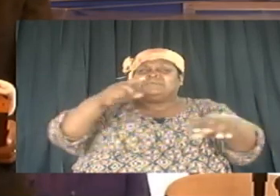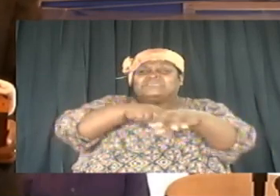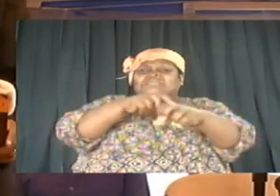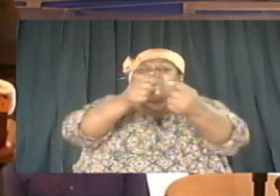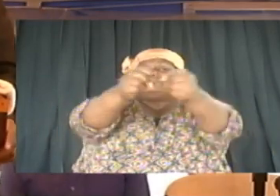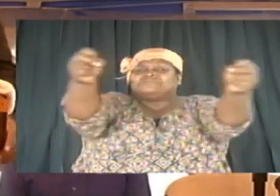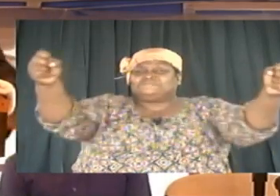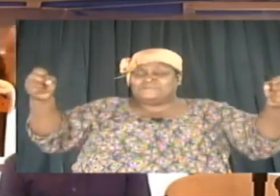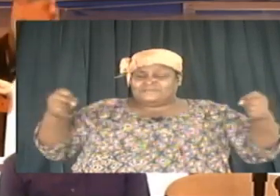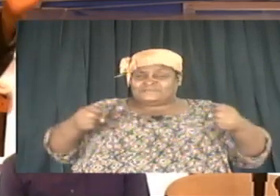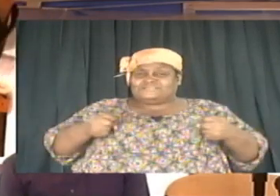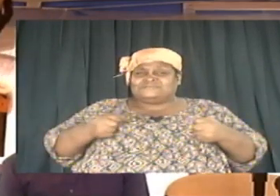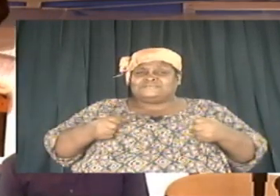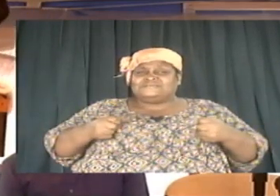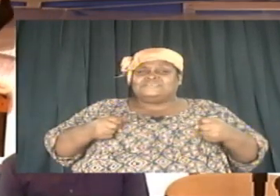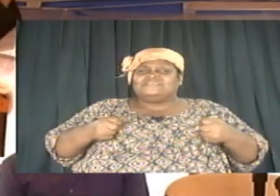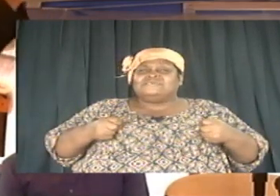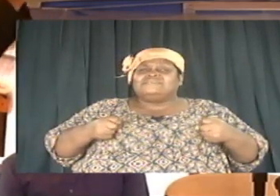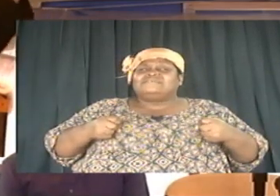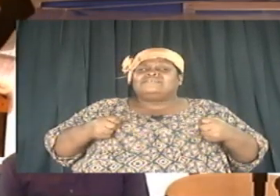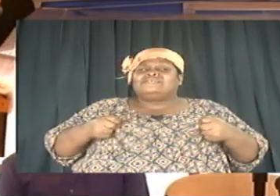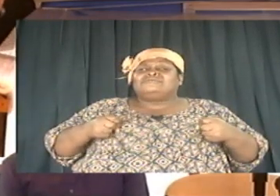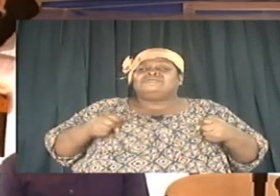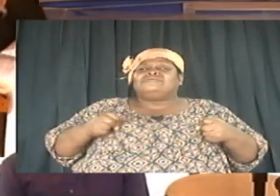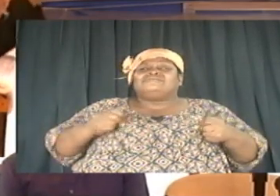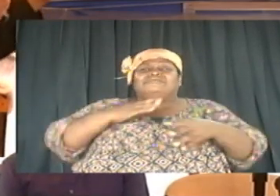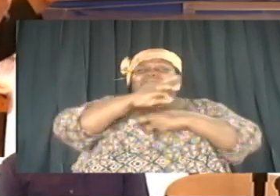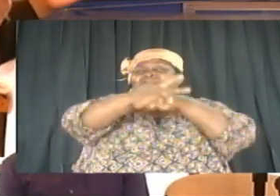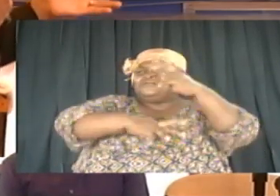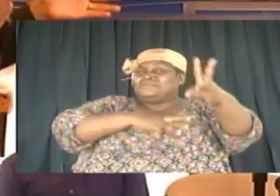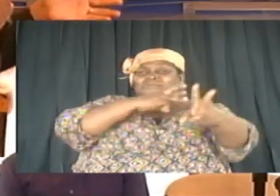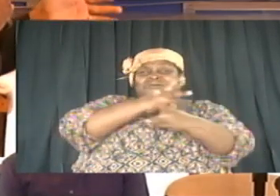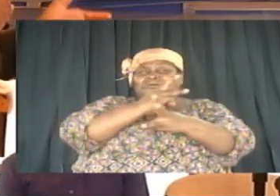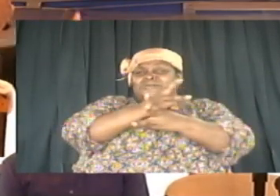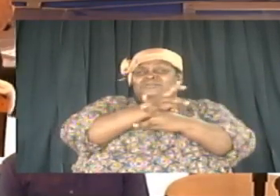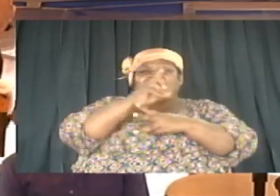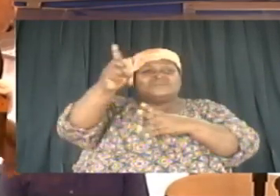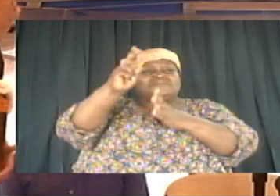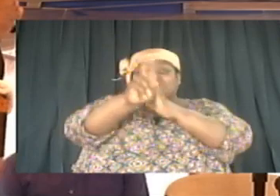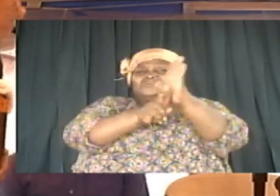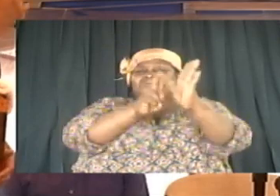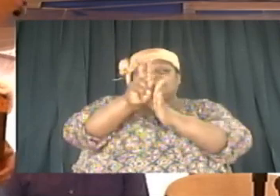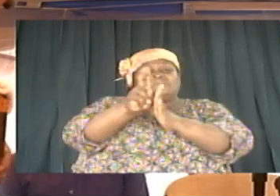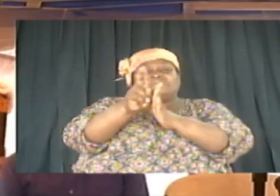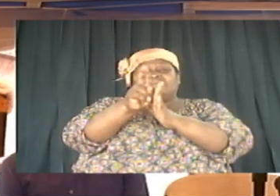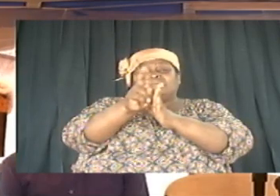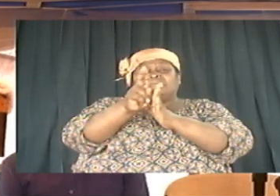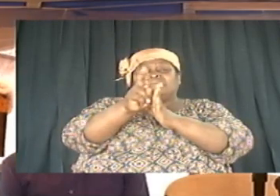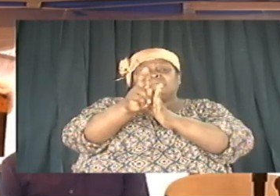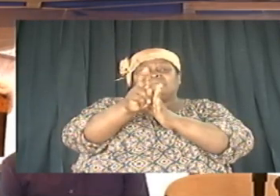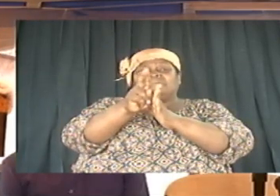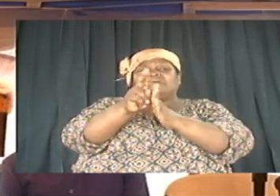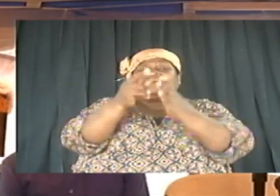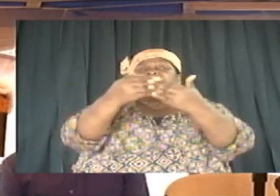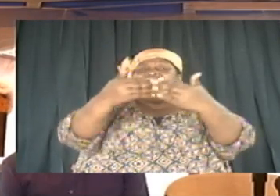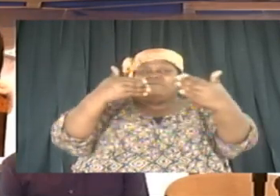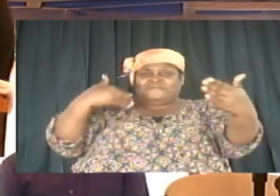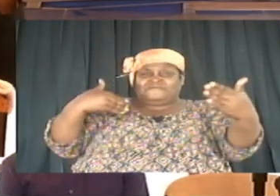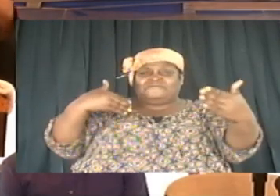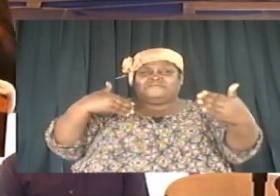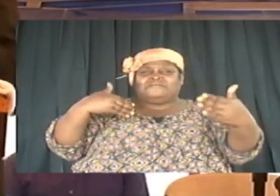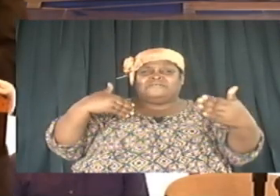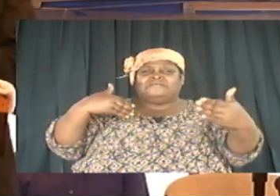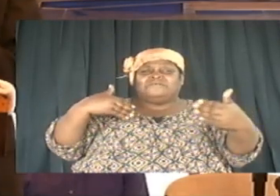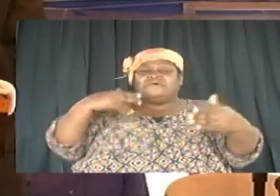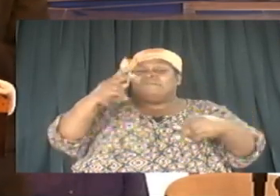space, some folks in the US and Canada are 1 hour ahead of us. Folks in other